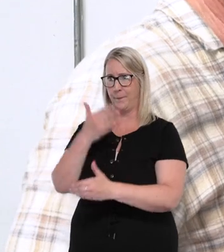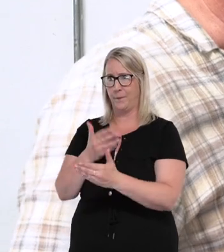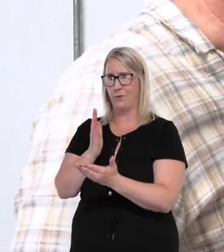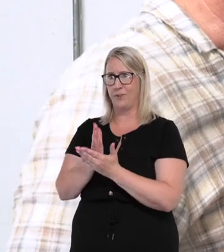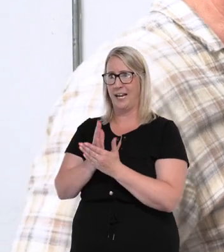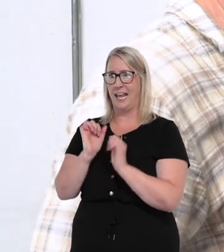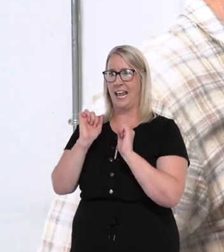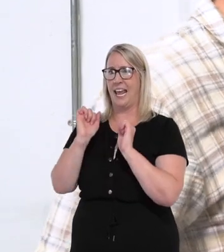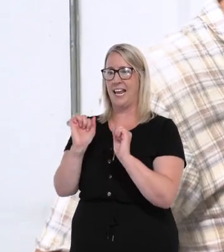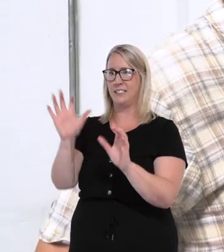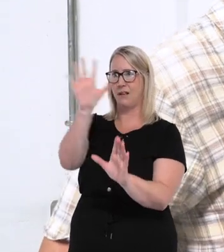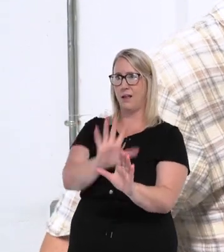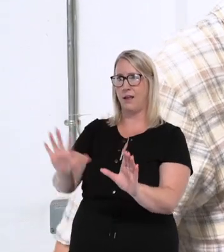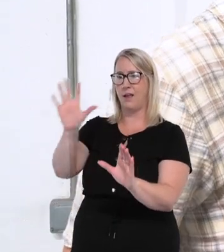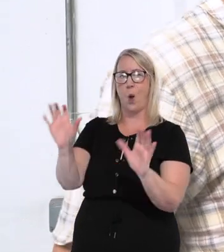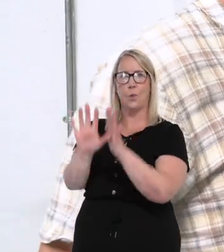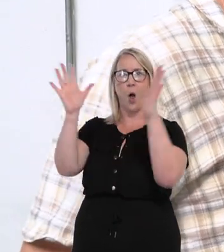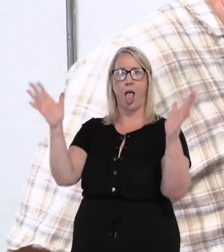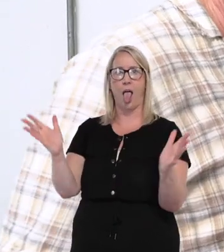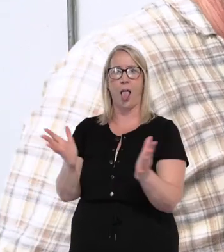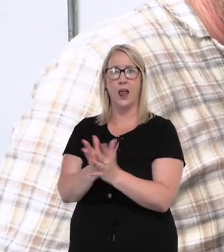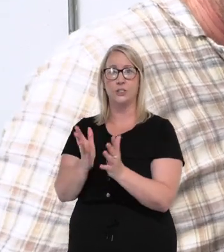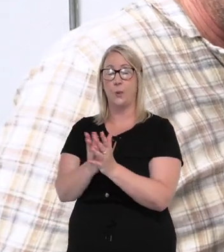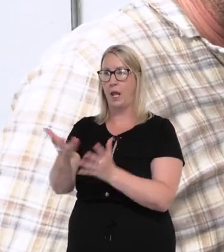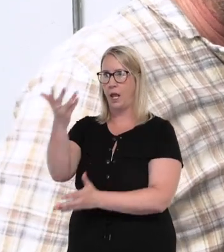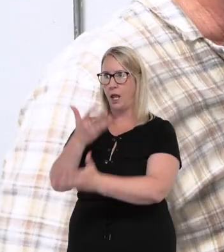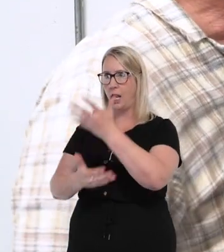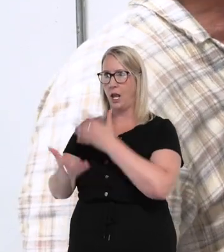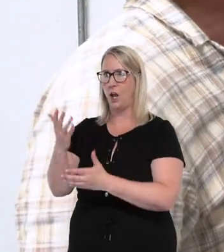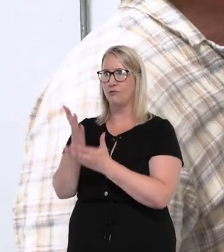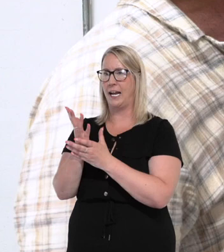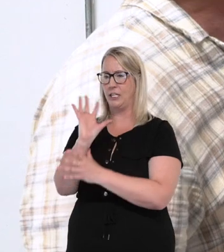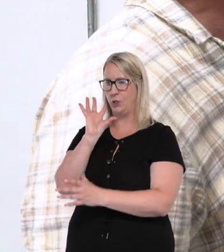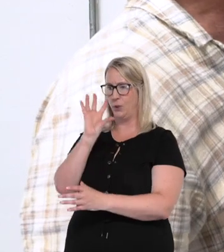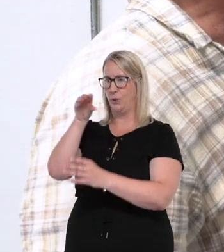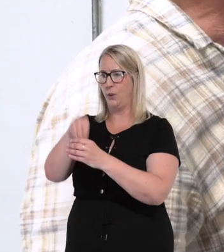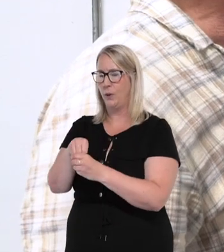his physical world. You know, we can almost feel what it's like to be in his trousers,